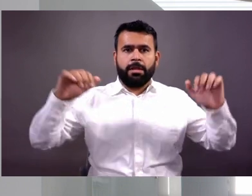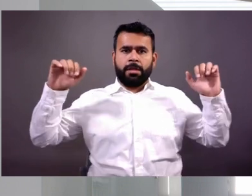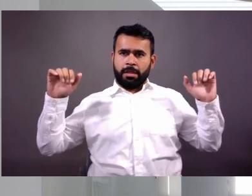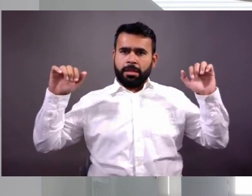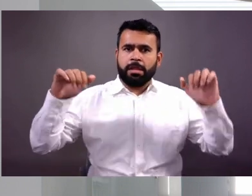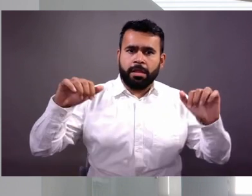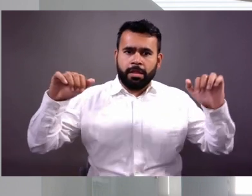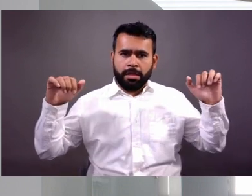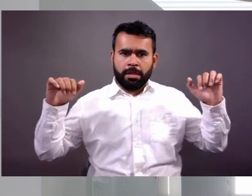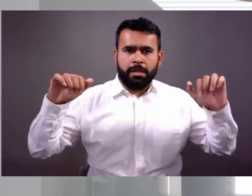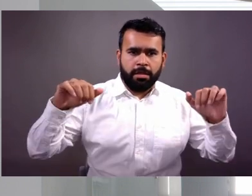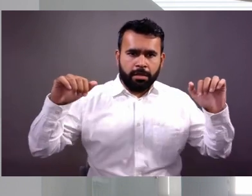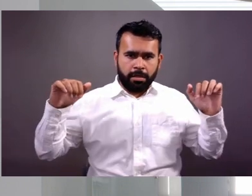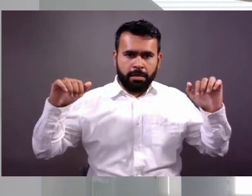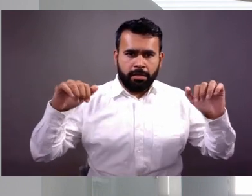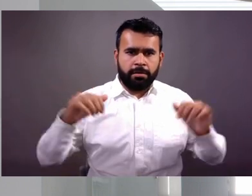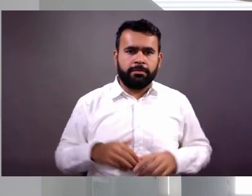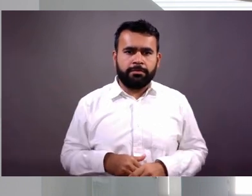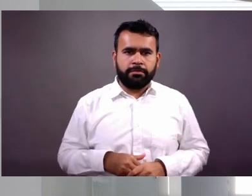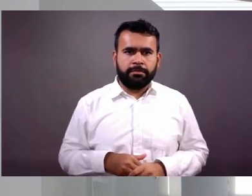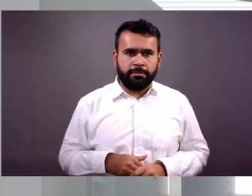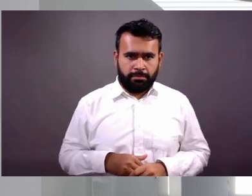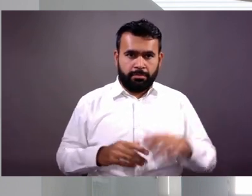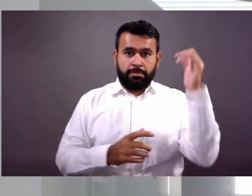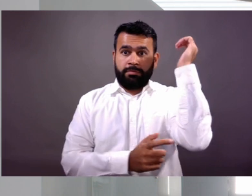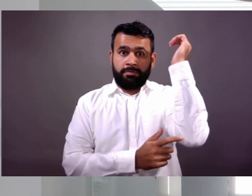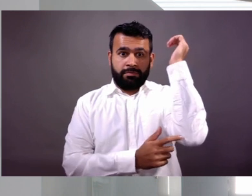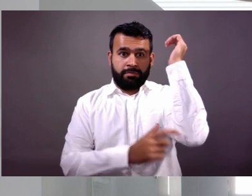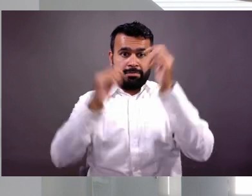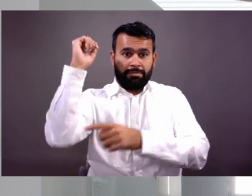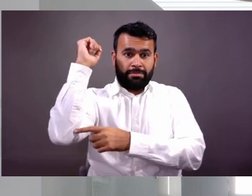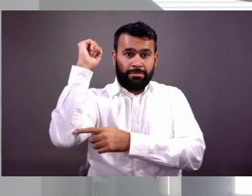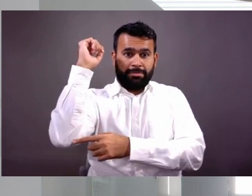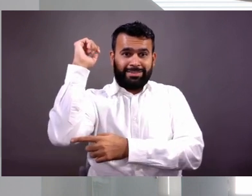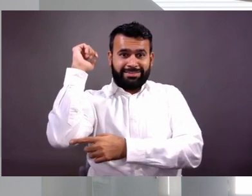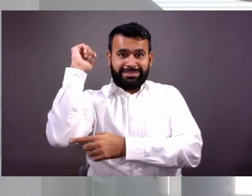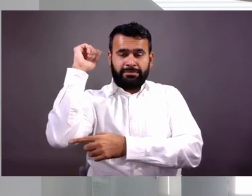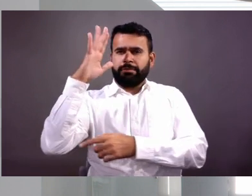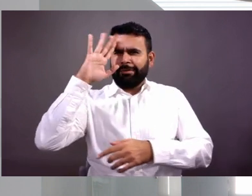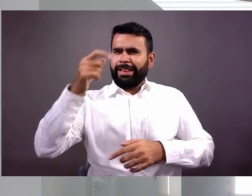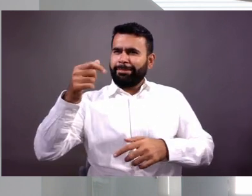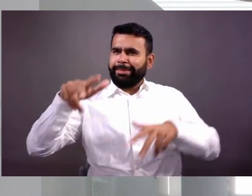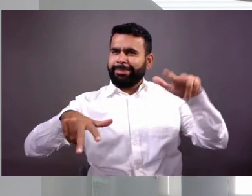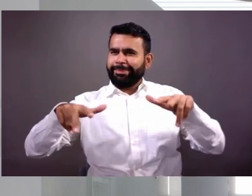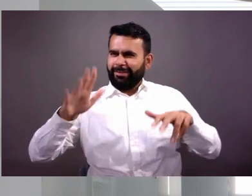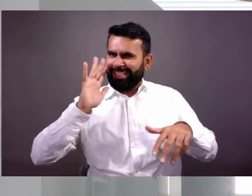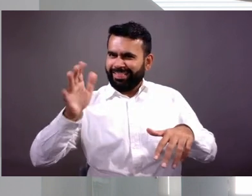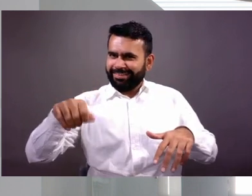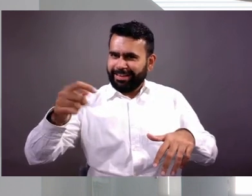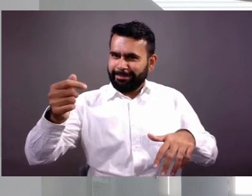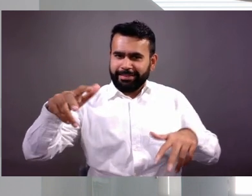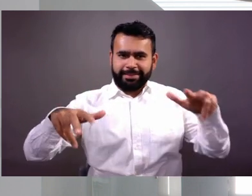forward, but it's kind of like this. So if we almost picture our elbows coming forward, it feels a little